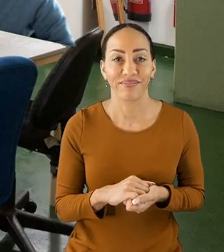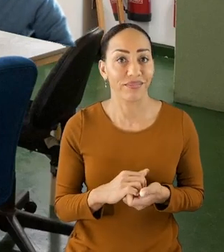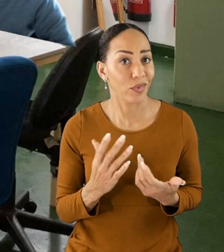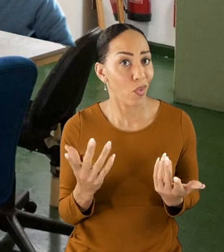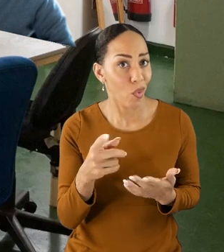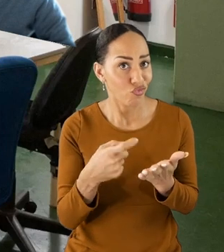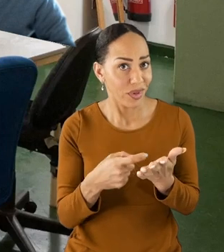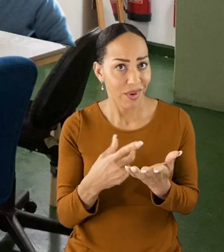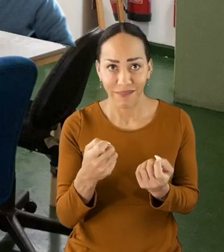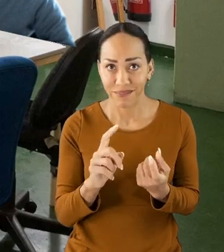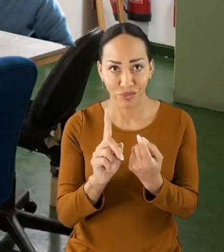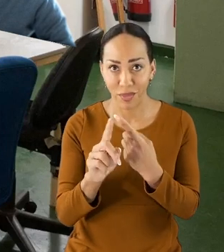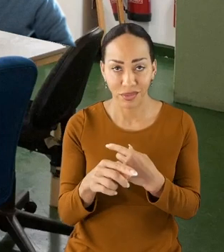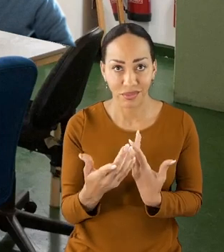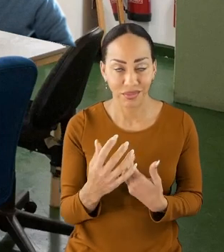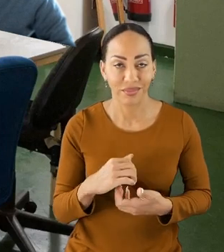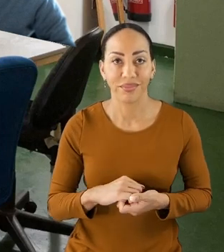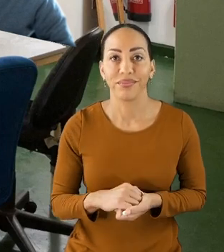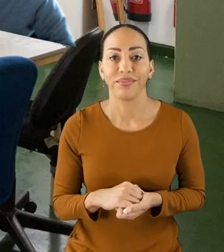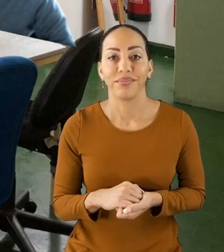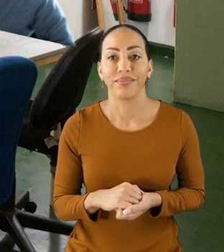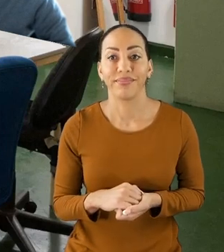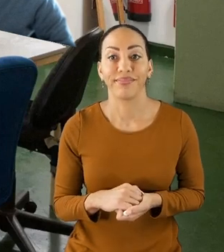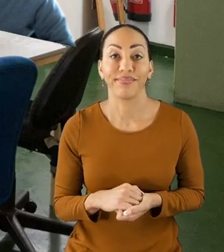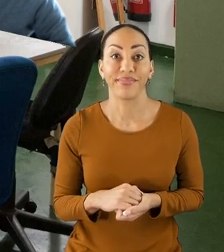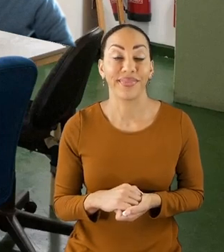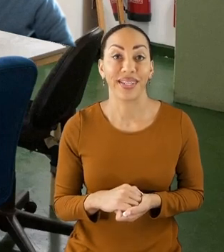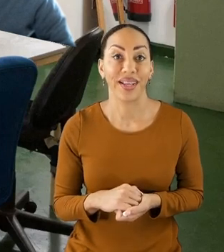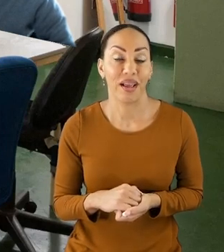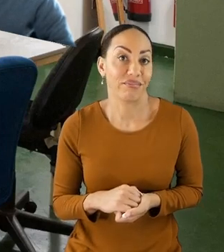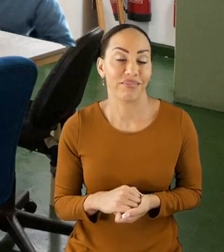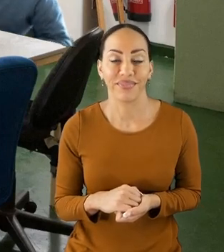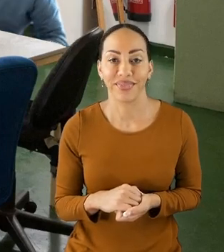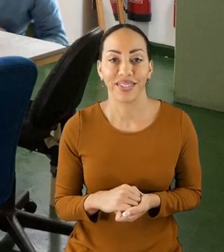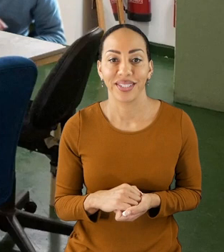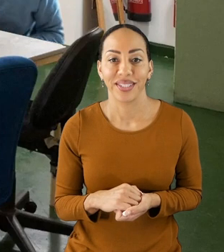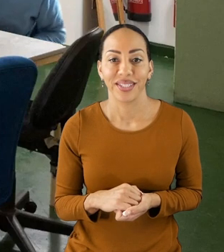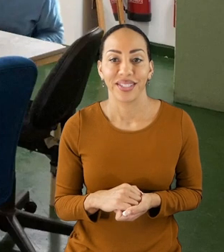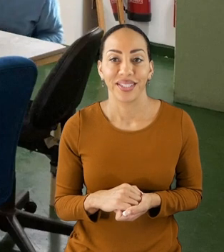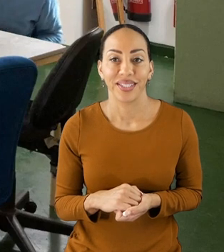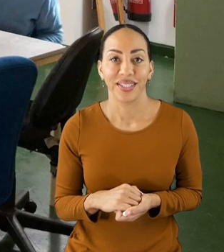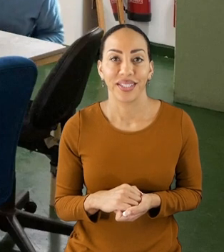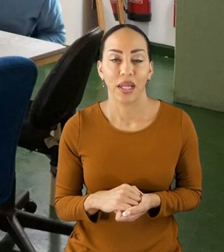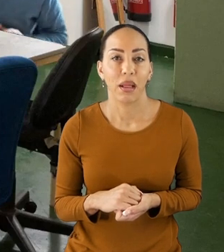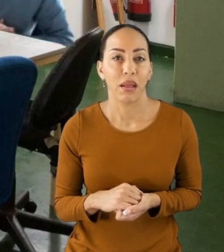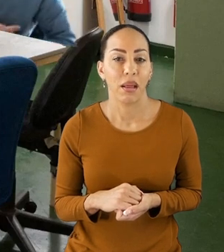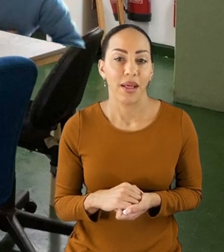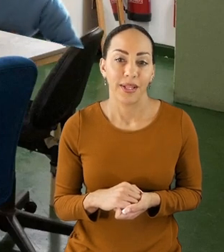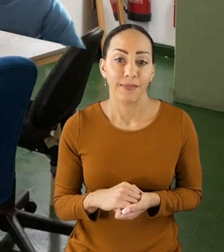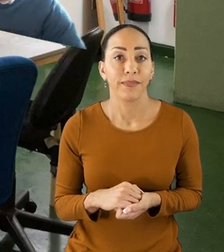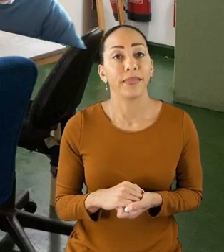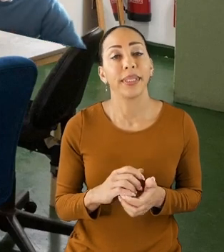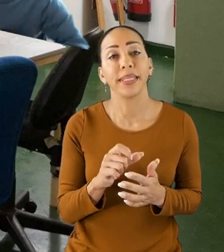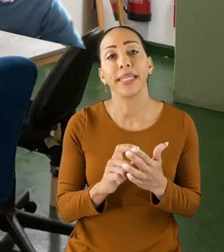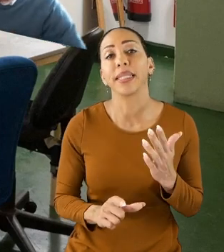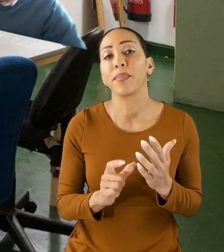on screen, I'll do that as well. But Richard, did you, or a response from Richard? Perhaps? Well, I think that, I